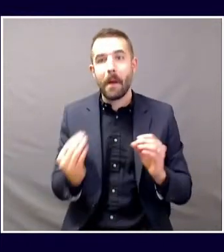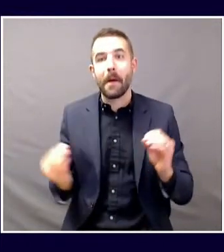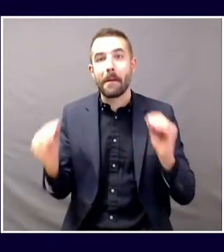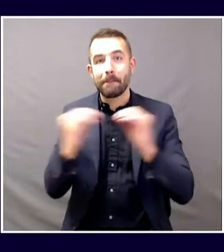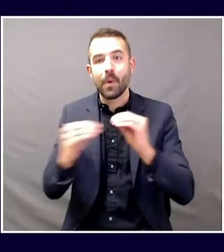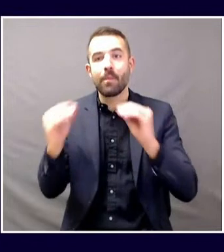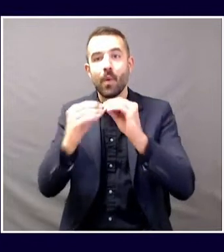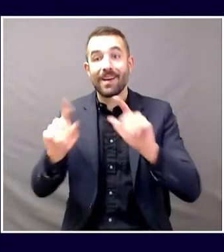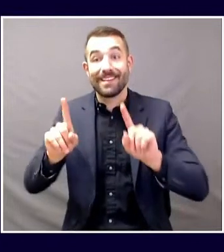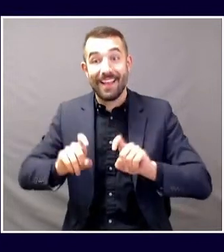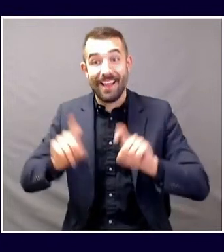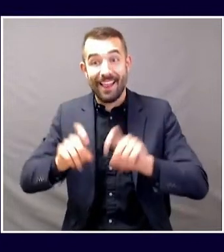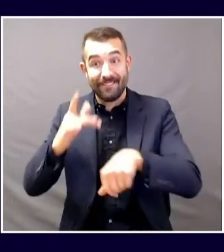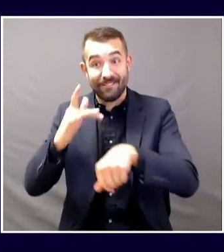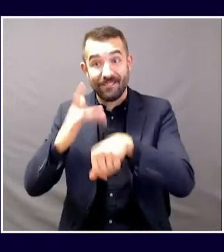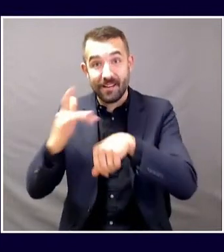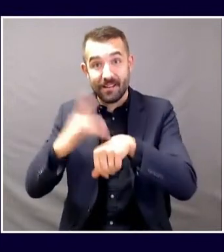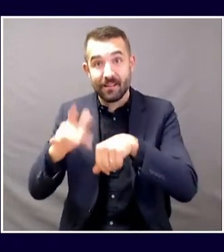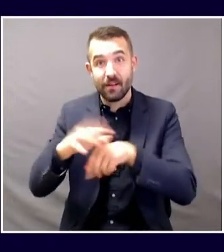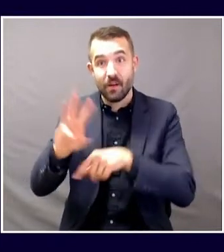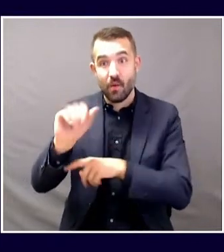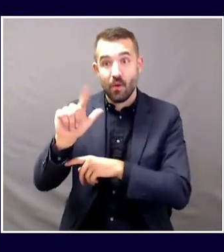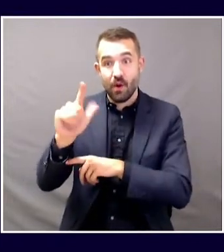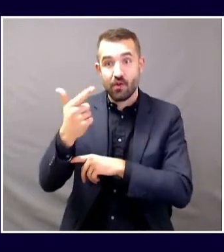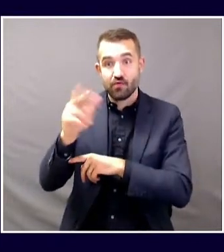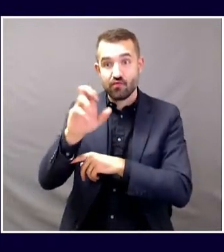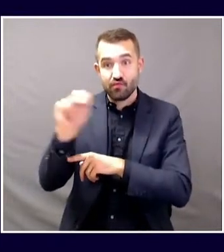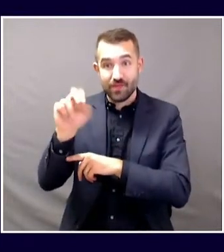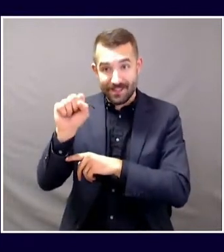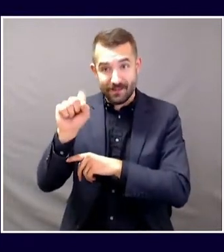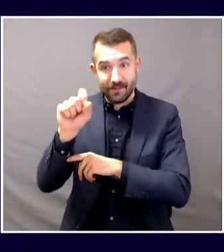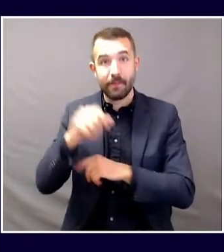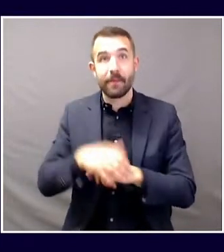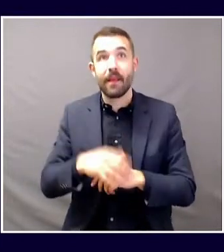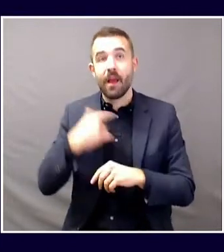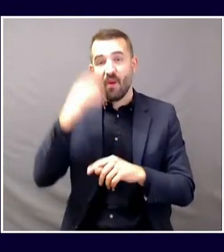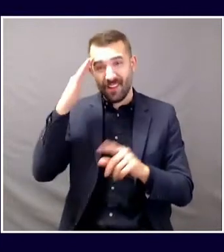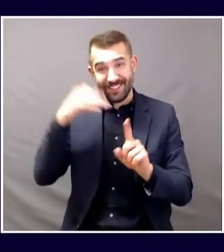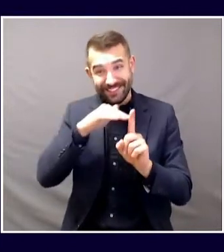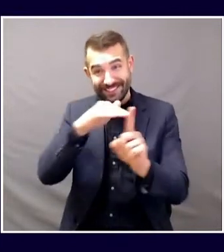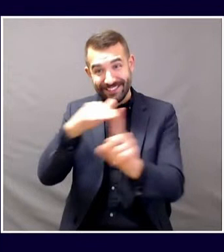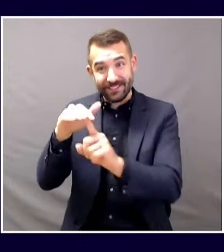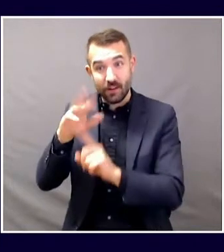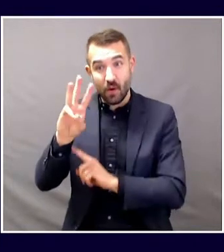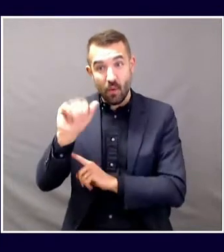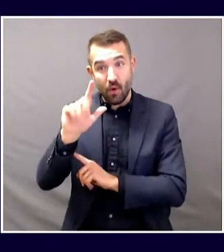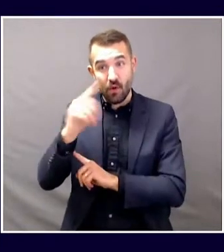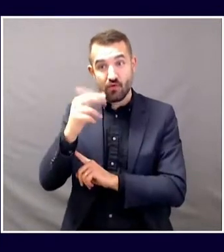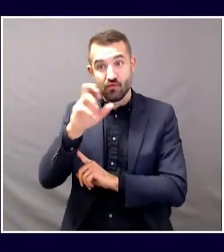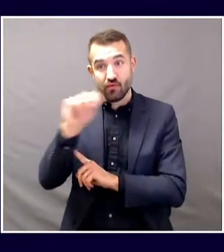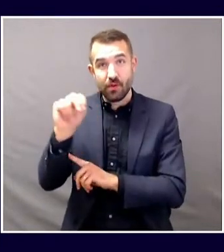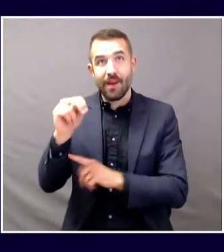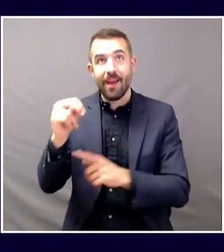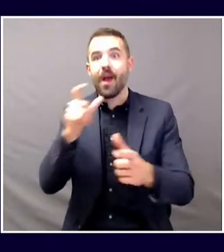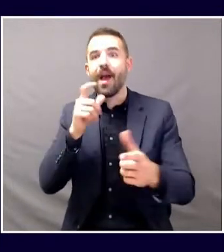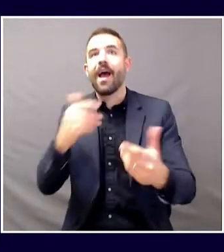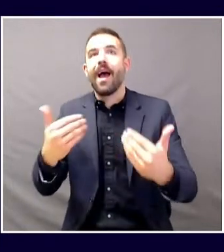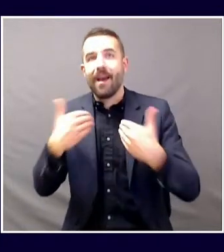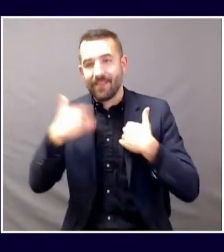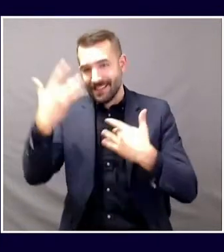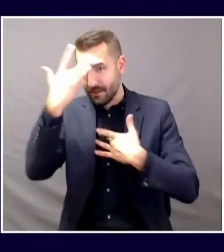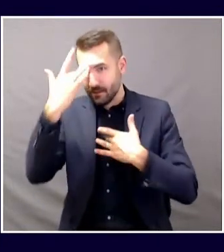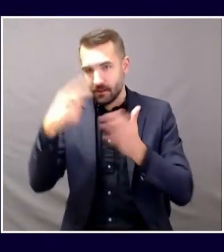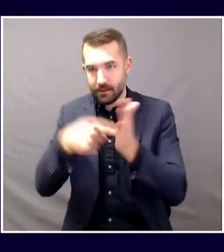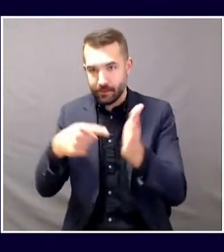online at places like Walgreens. But as a reminder, that testing option at Walgreens is for folks who have symptoms, not because we're trying